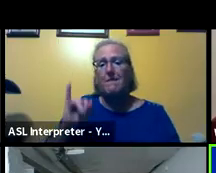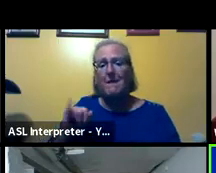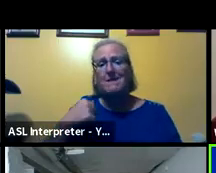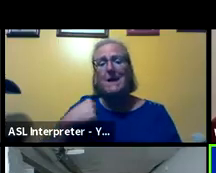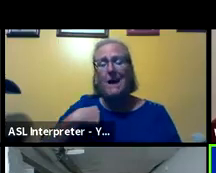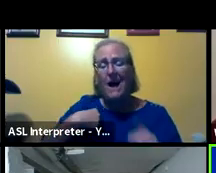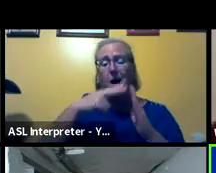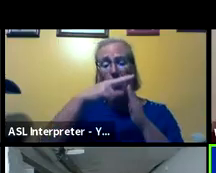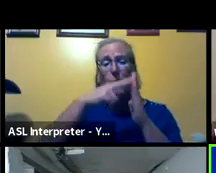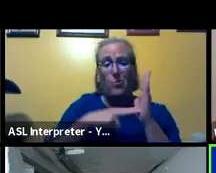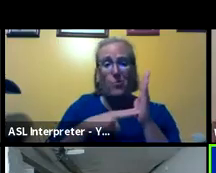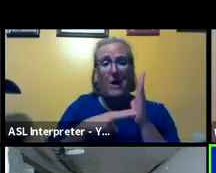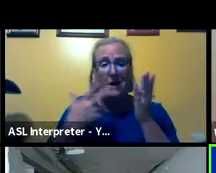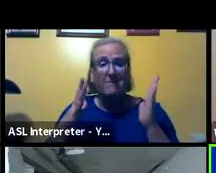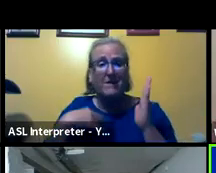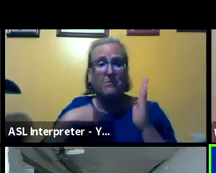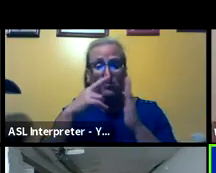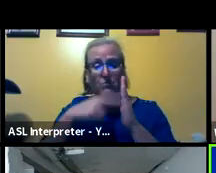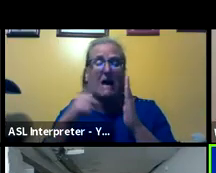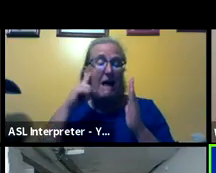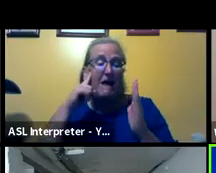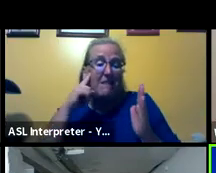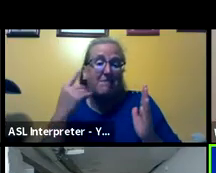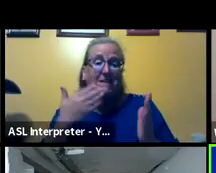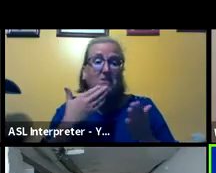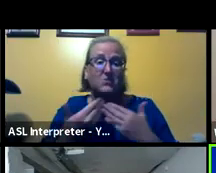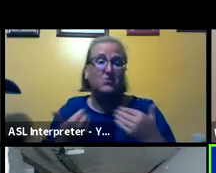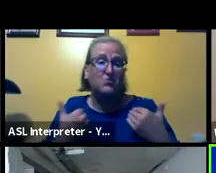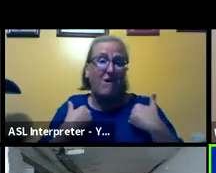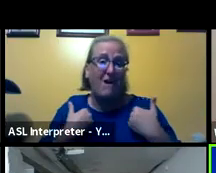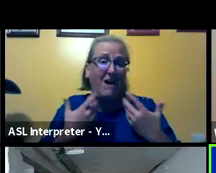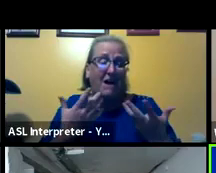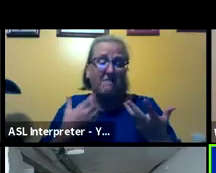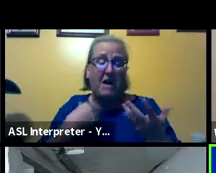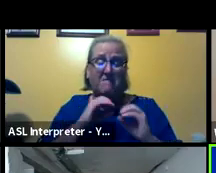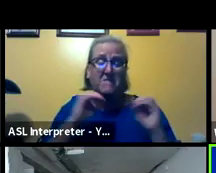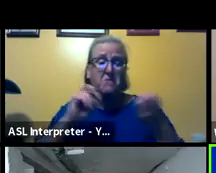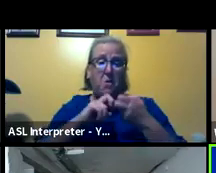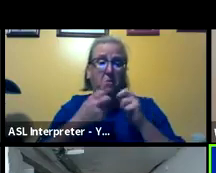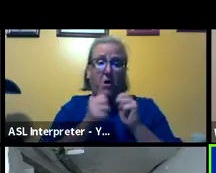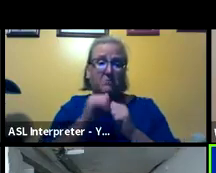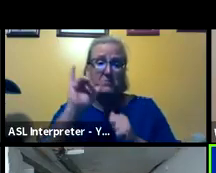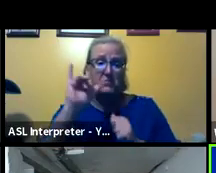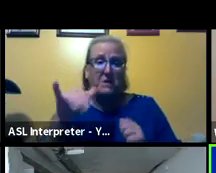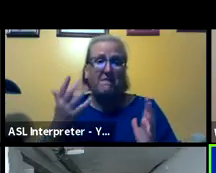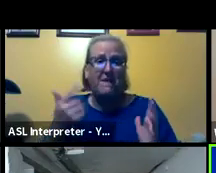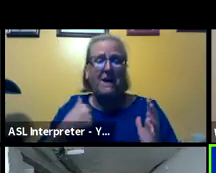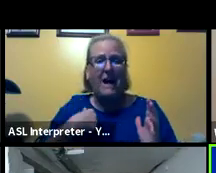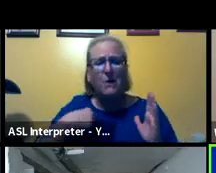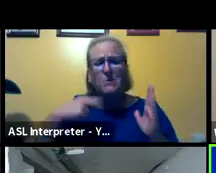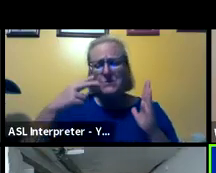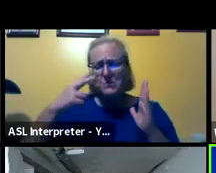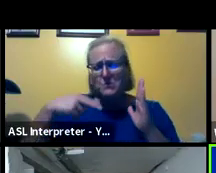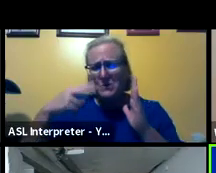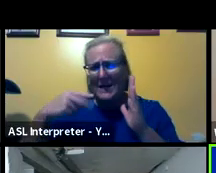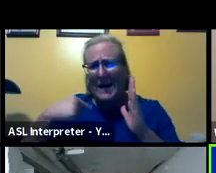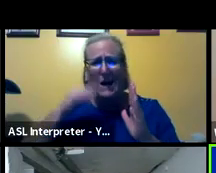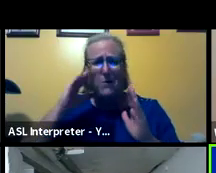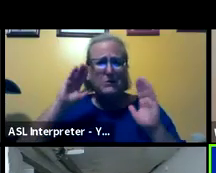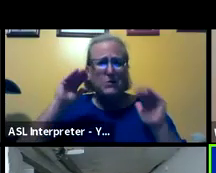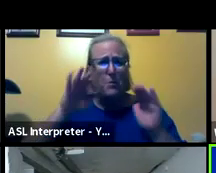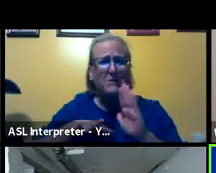and I think it's a good thing to have. I don't have any problems with it. I was sort of, as I was reading, hoping I could find some